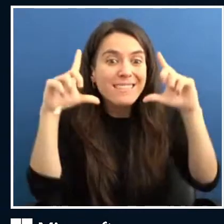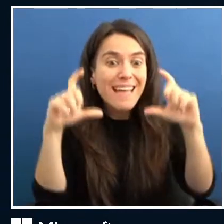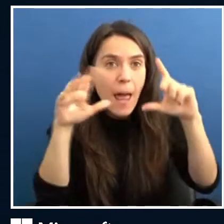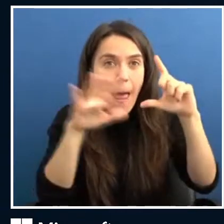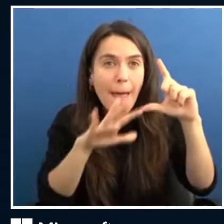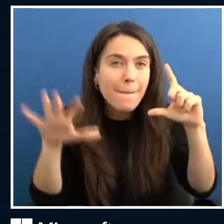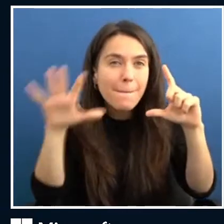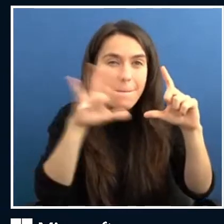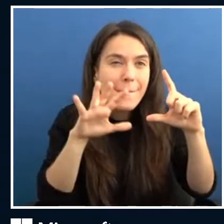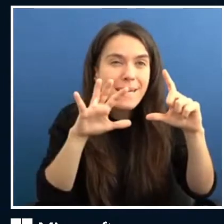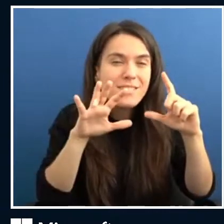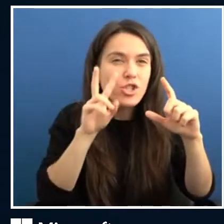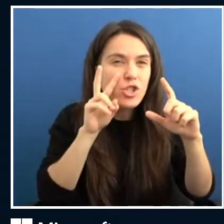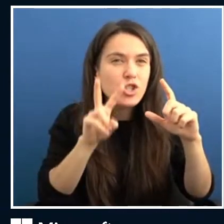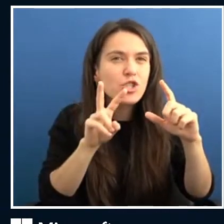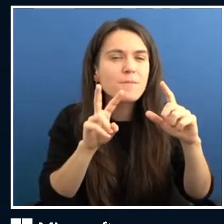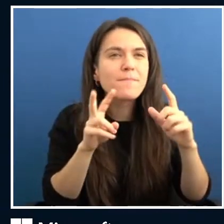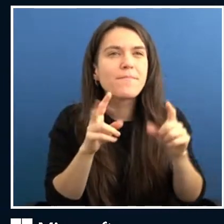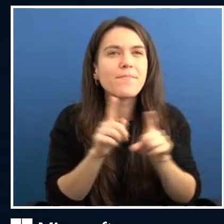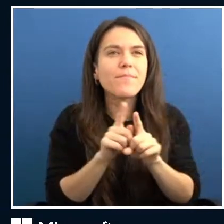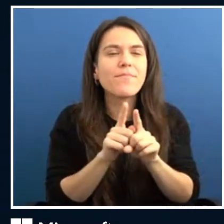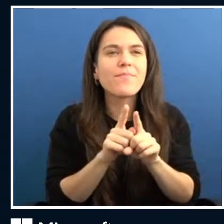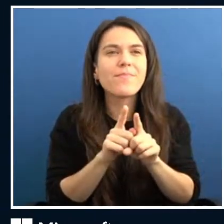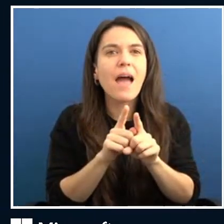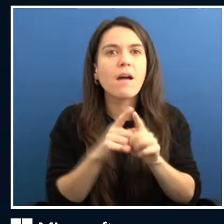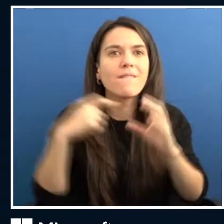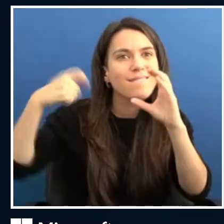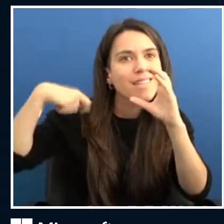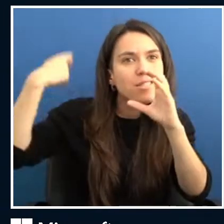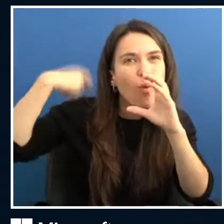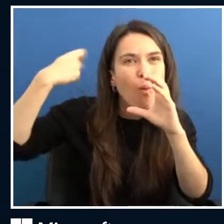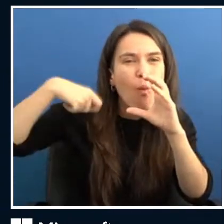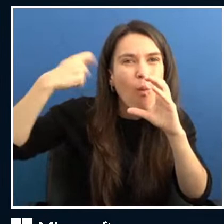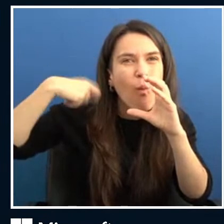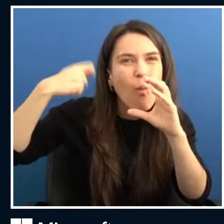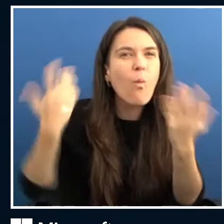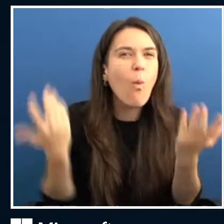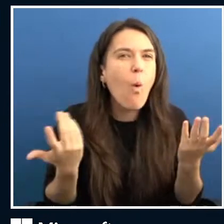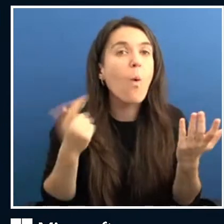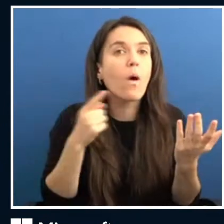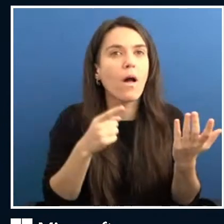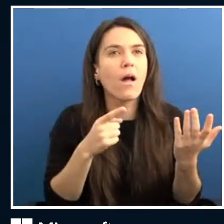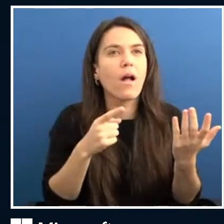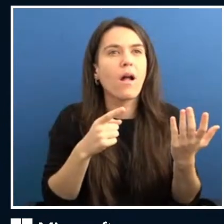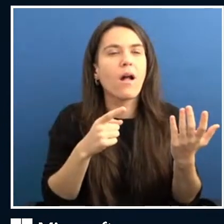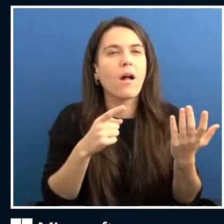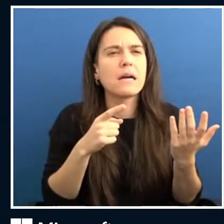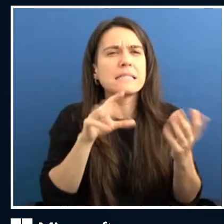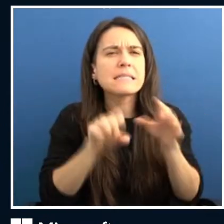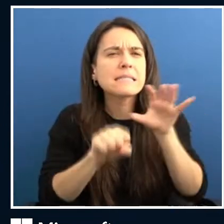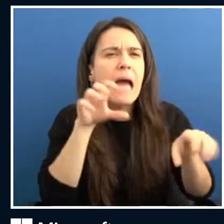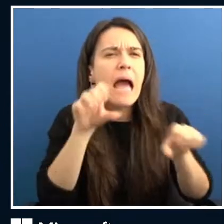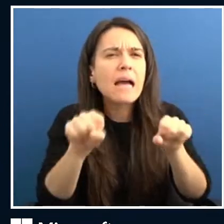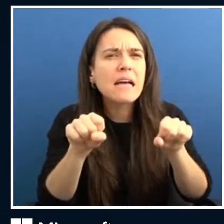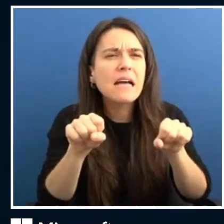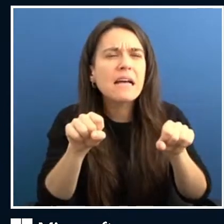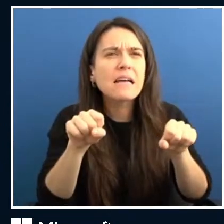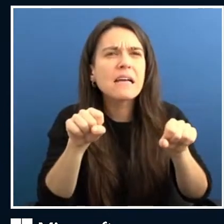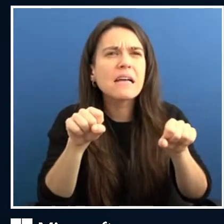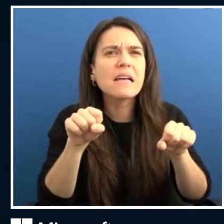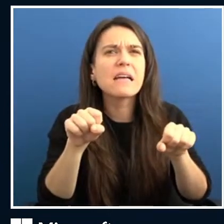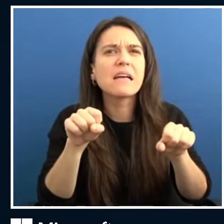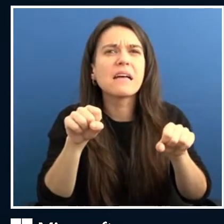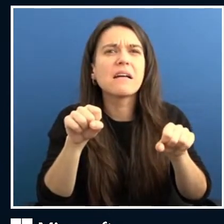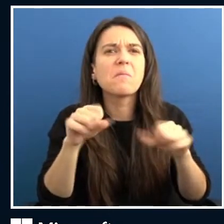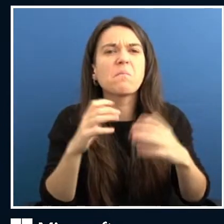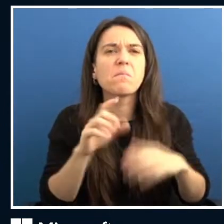stream kind of like on a video, and to detect things at 15 to 20 frames